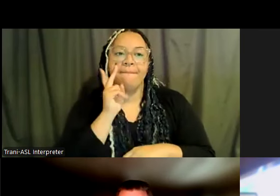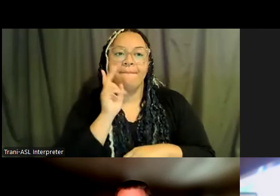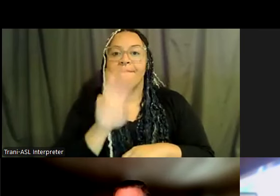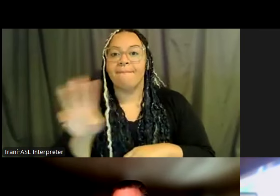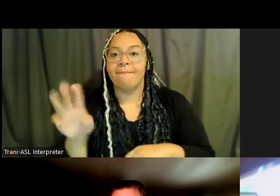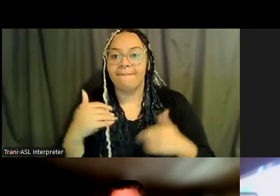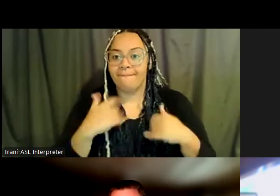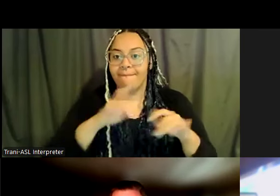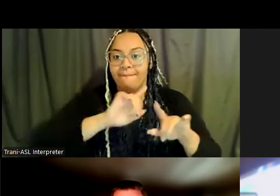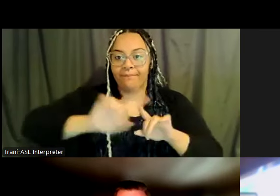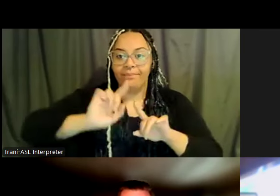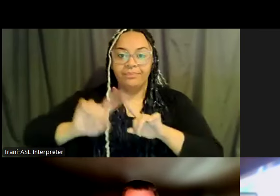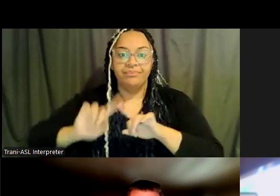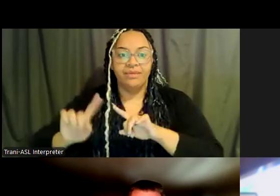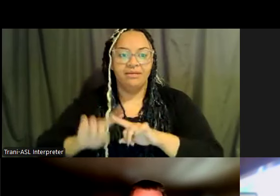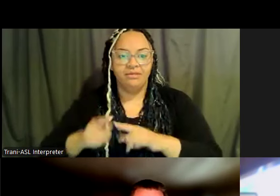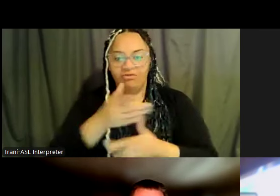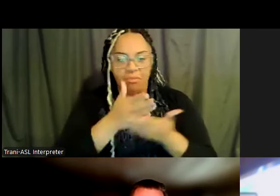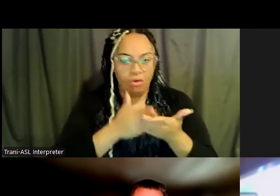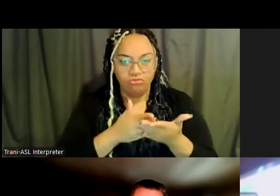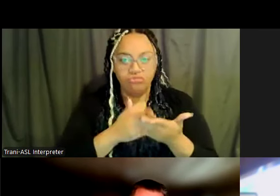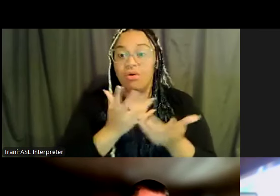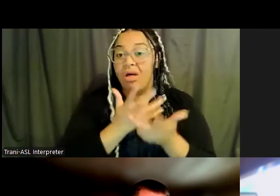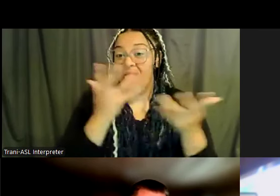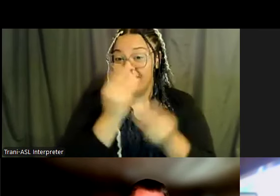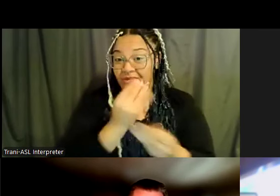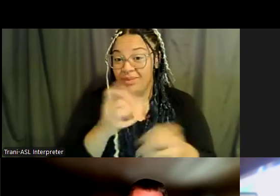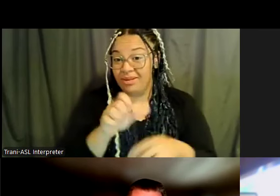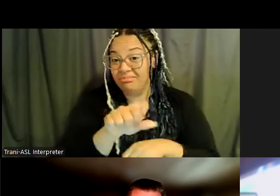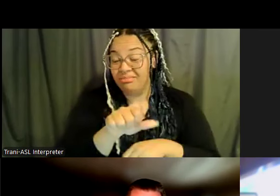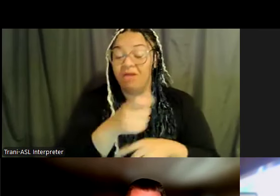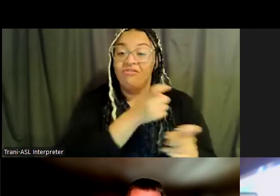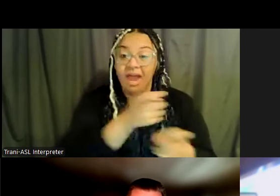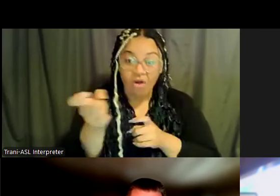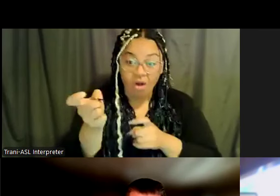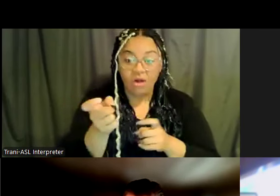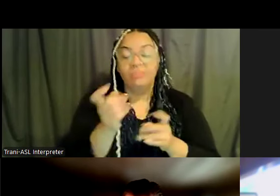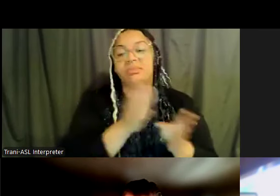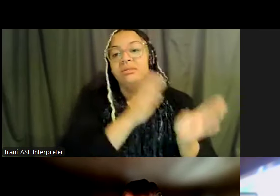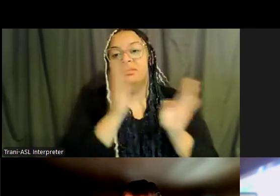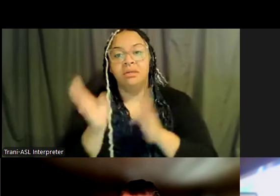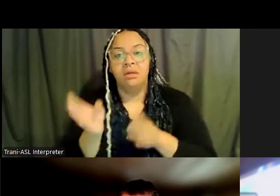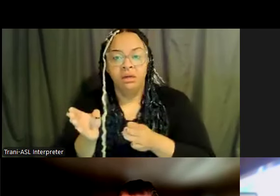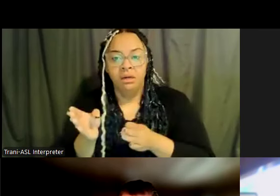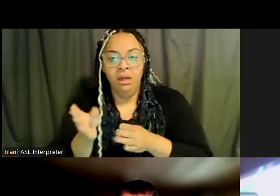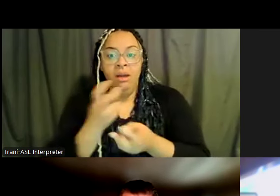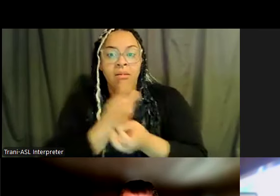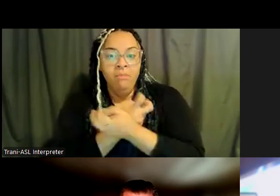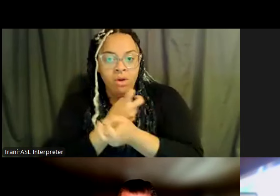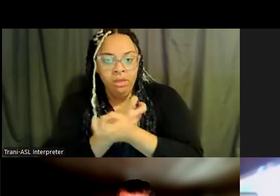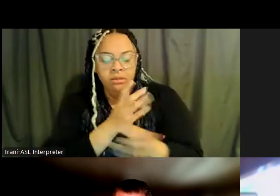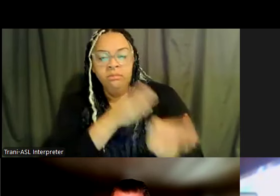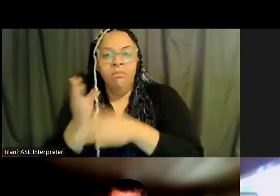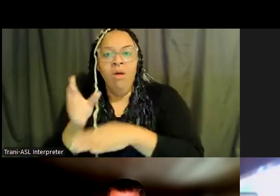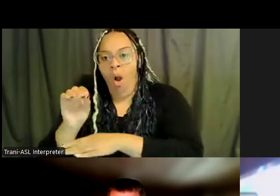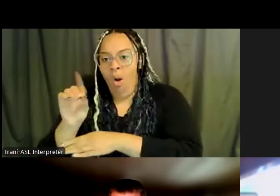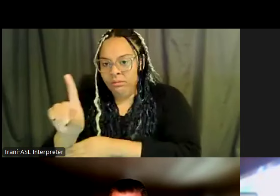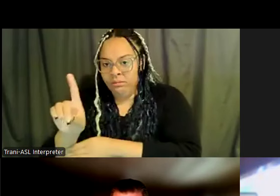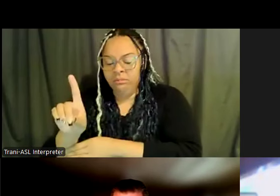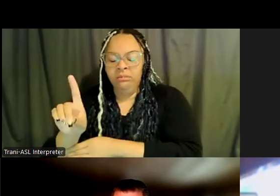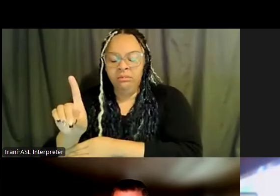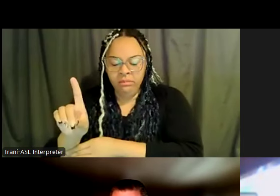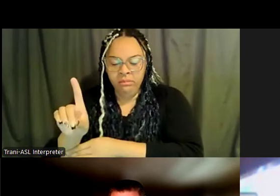features different buckets. So obviously a lot of information on firearms, poisoning and overdose. We also have a